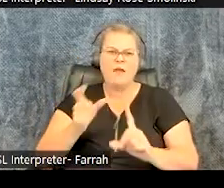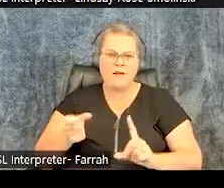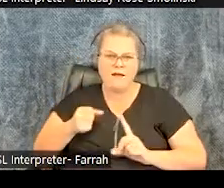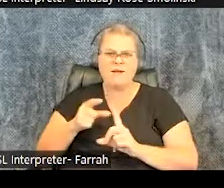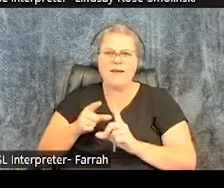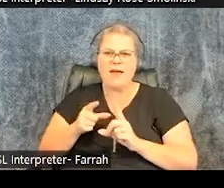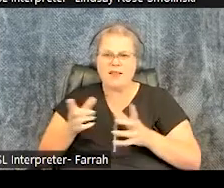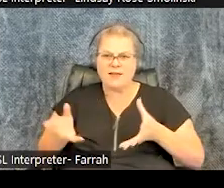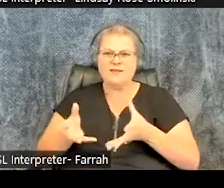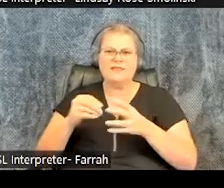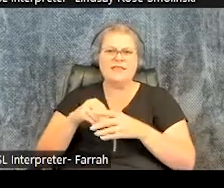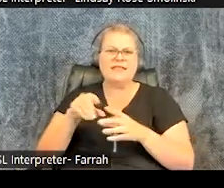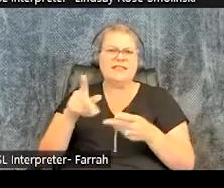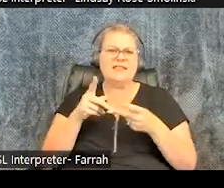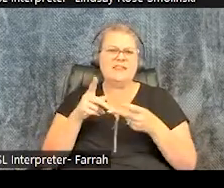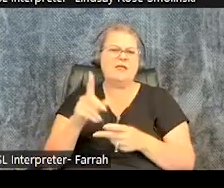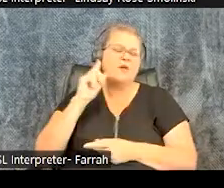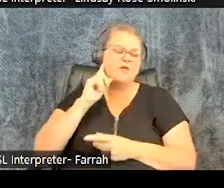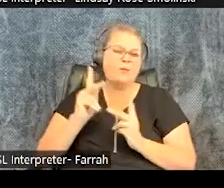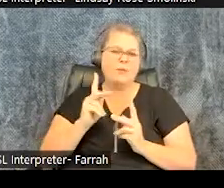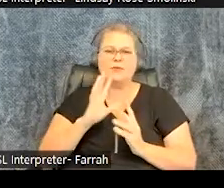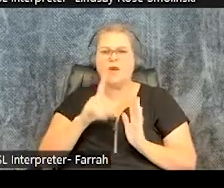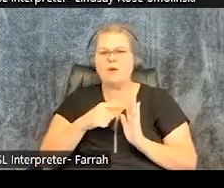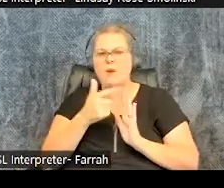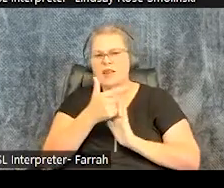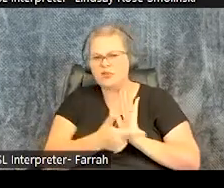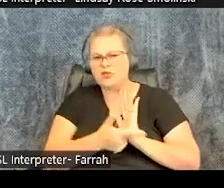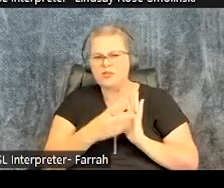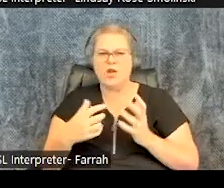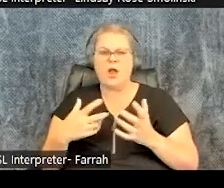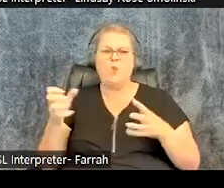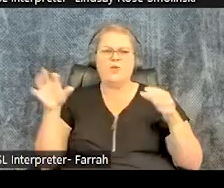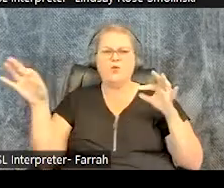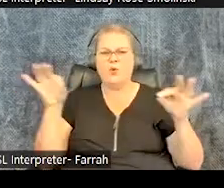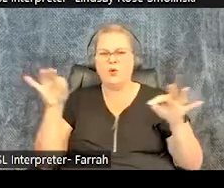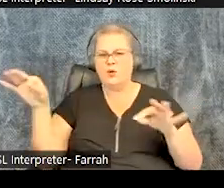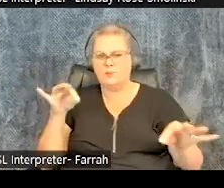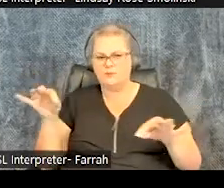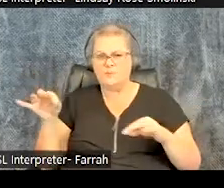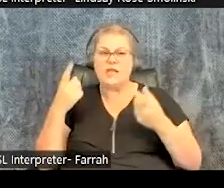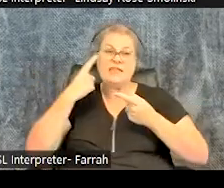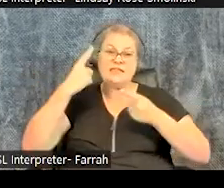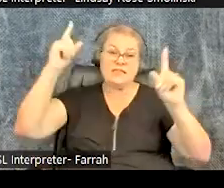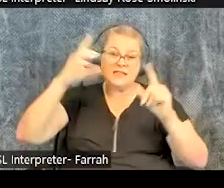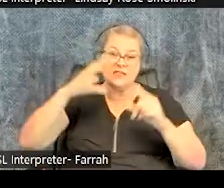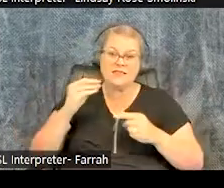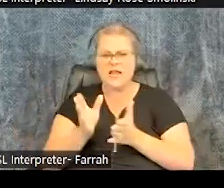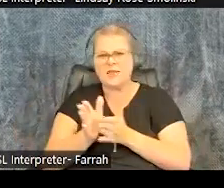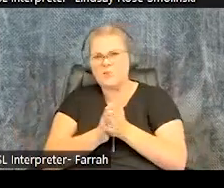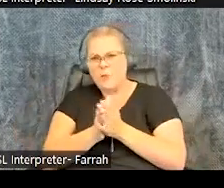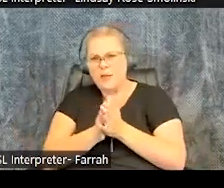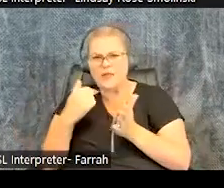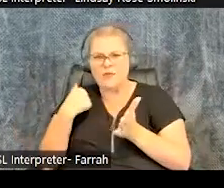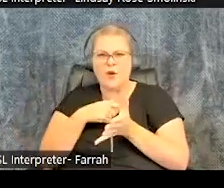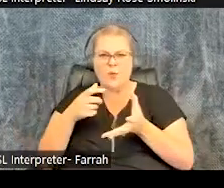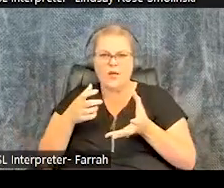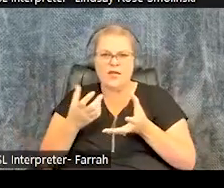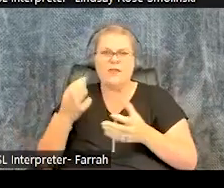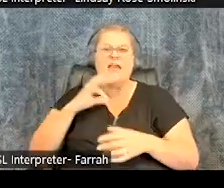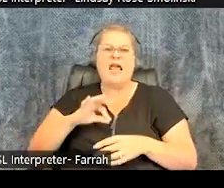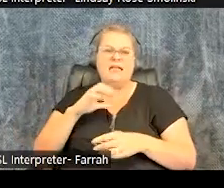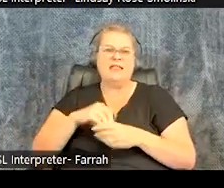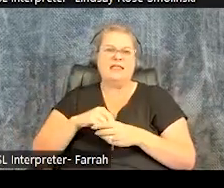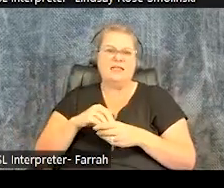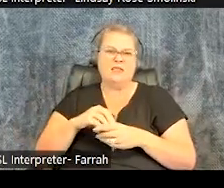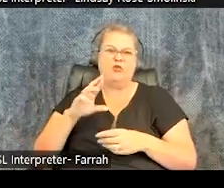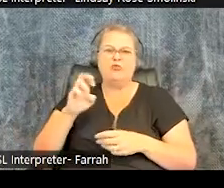some folks talk about legislation and so forth. So I just want to walk through the successes and the momentum that we have gained in the space of reuse. First